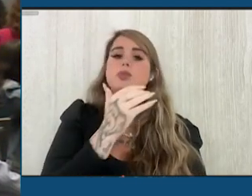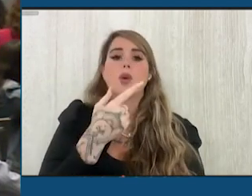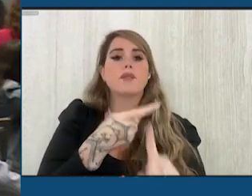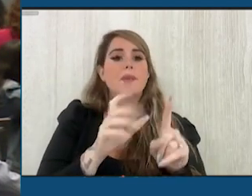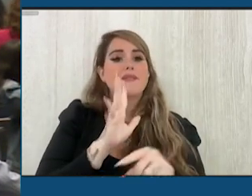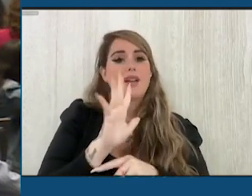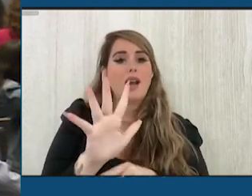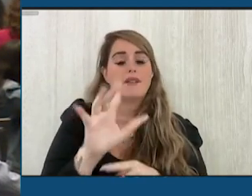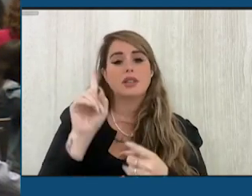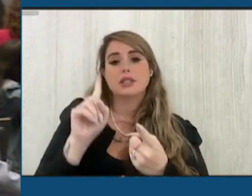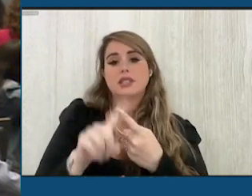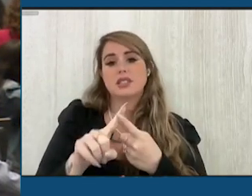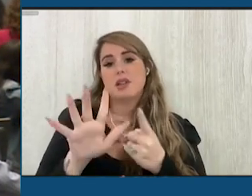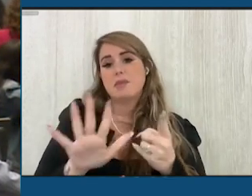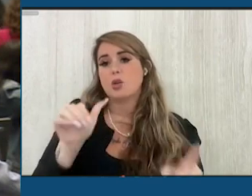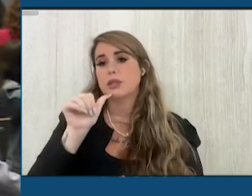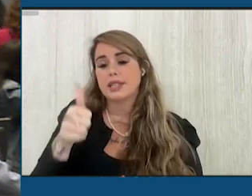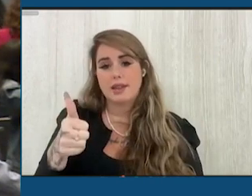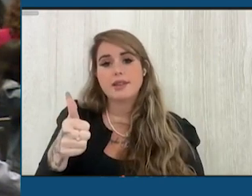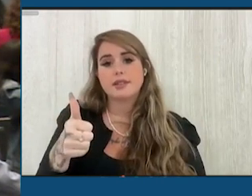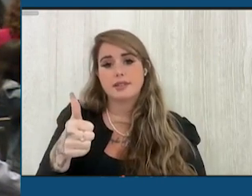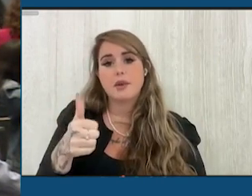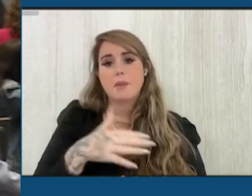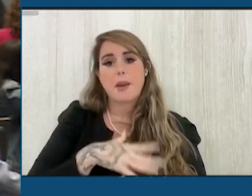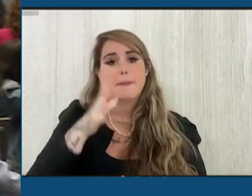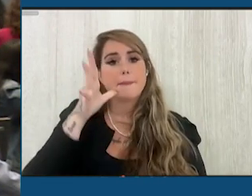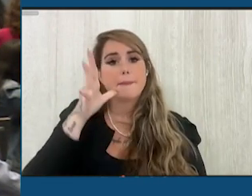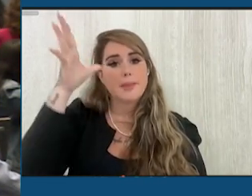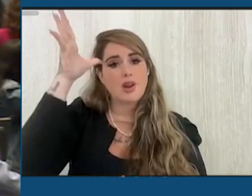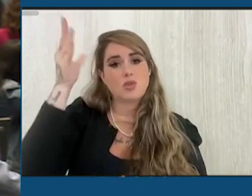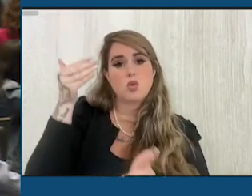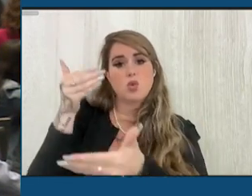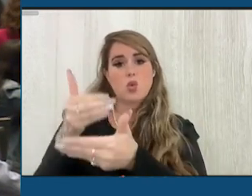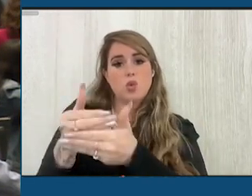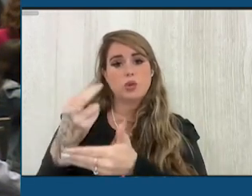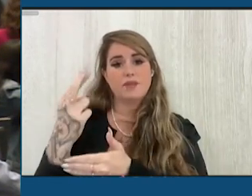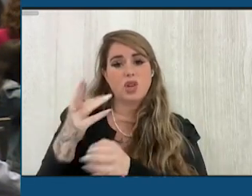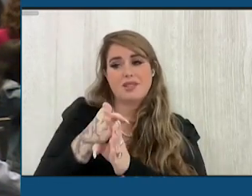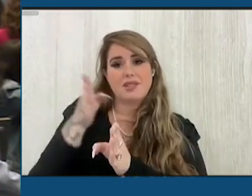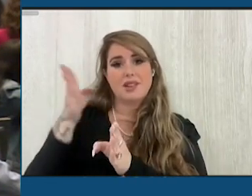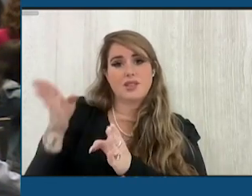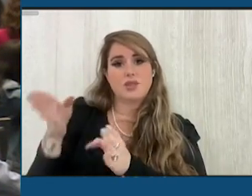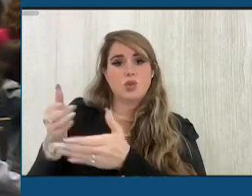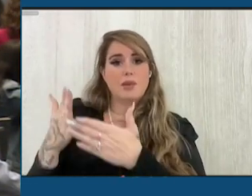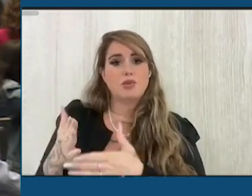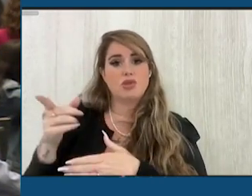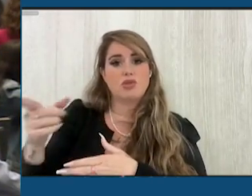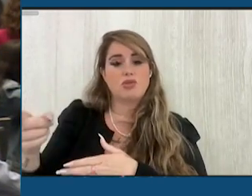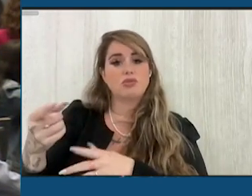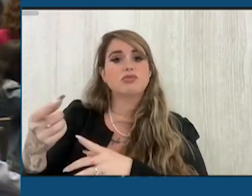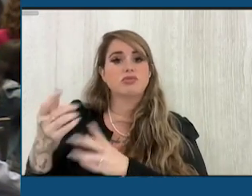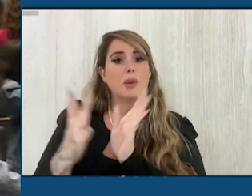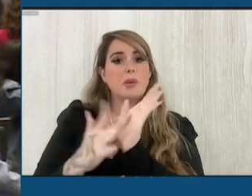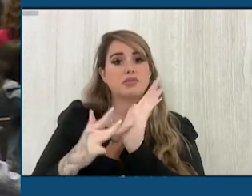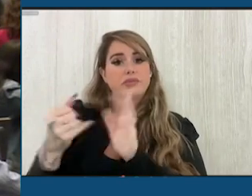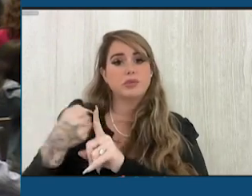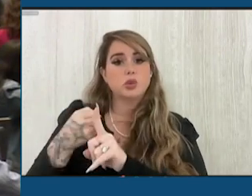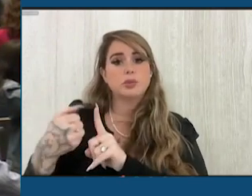till I was about 10 years old, my parents' closest friend, who was our next door neighbor, was abusing me. I never shared